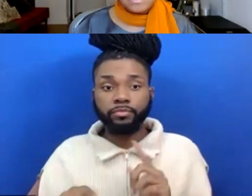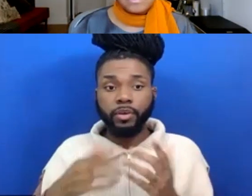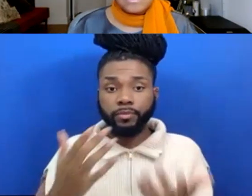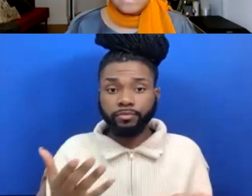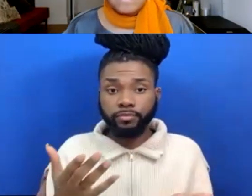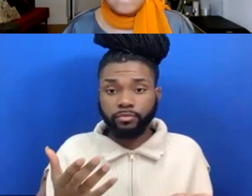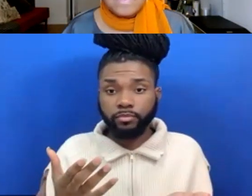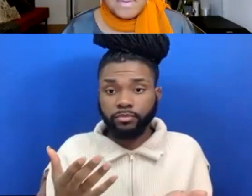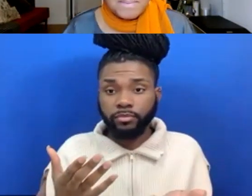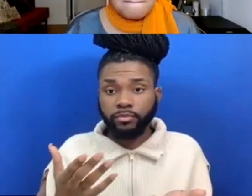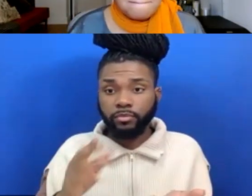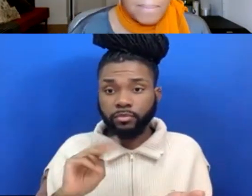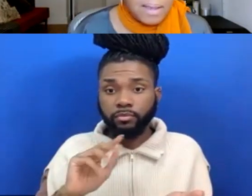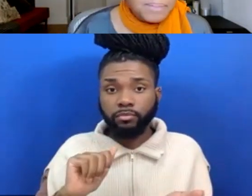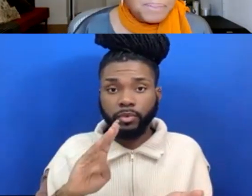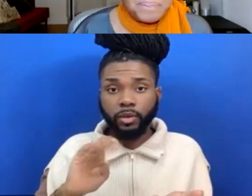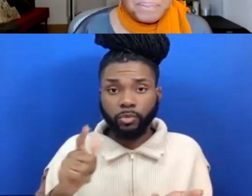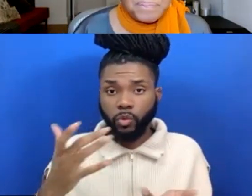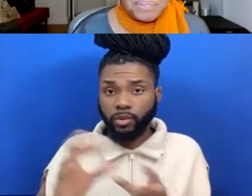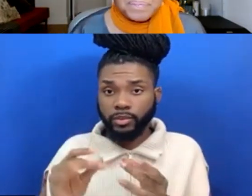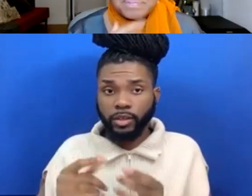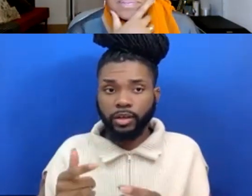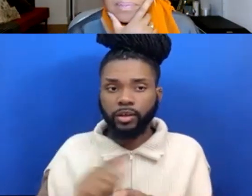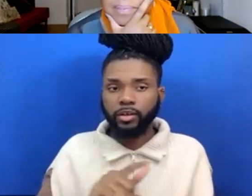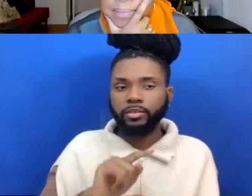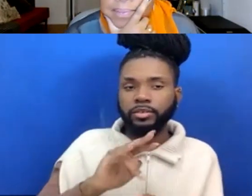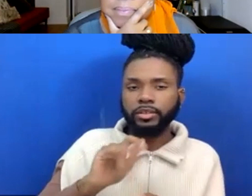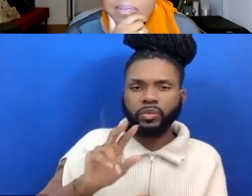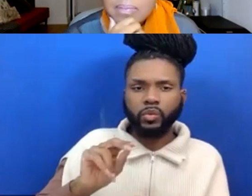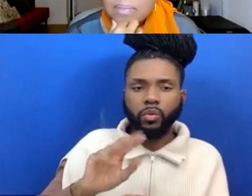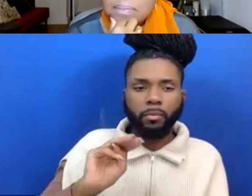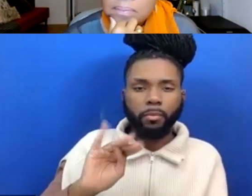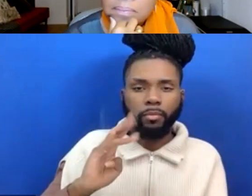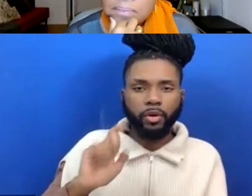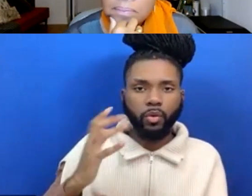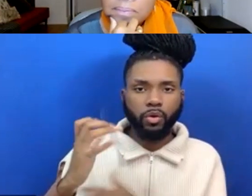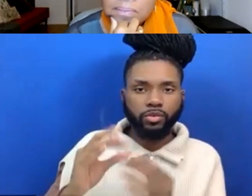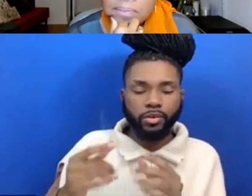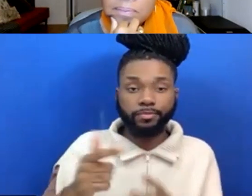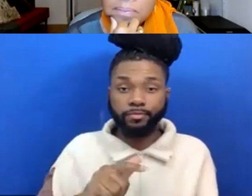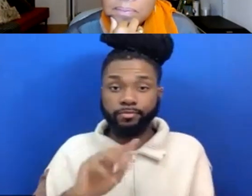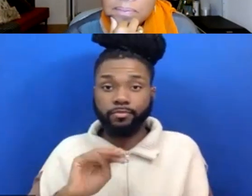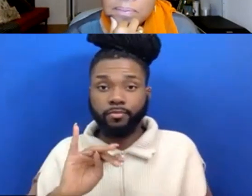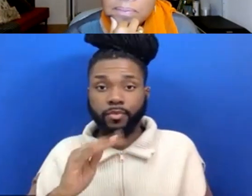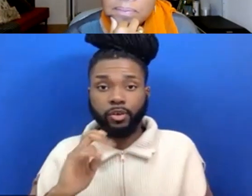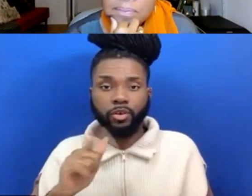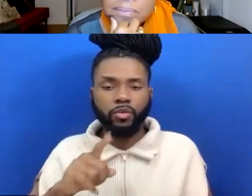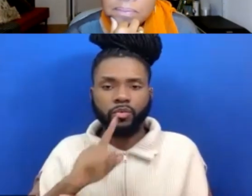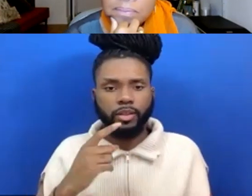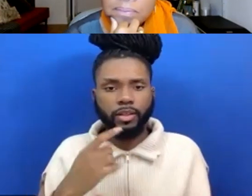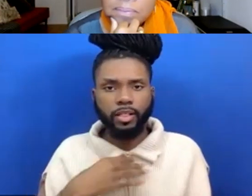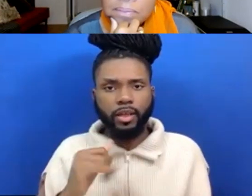I didn't know. Michael actually wanted to say something Michael. too. Yeah. I just wanted to add to that. I mean, thank you for putting it that way, Tina, because